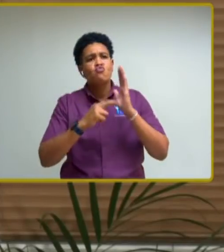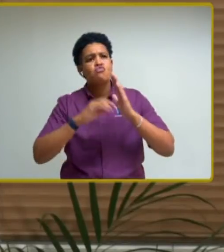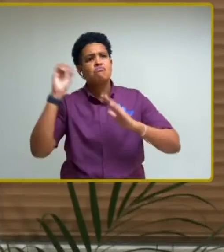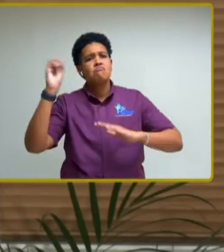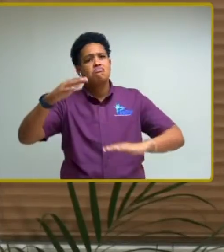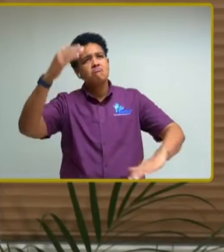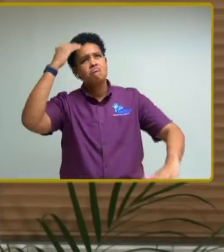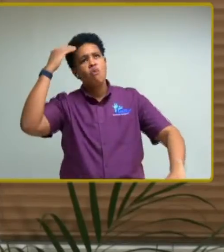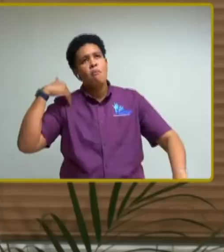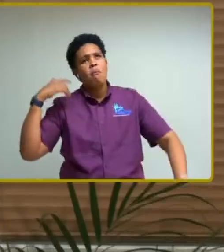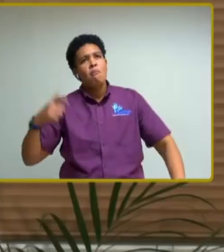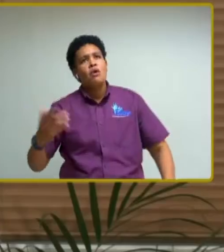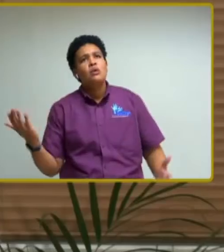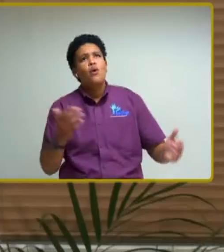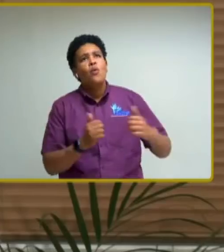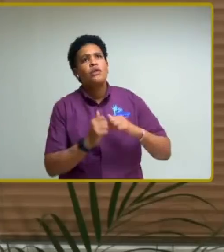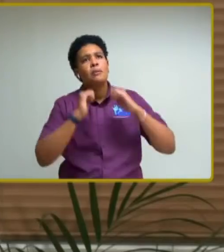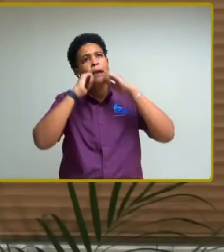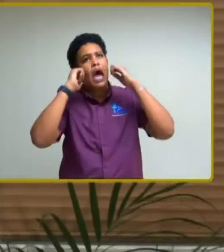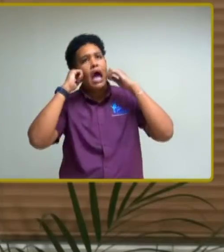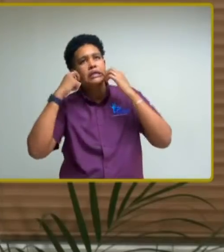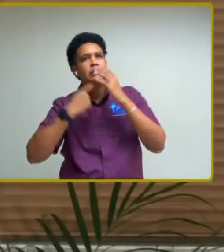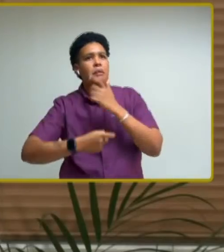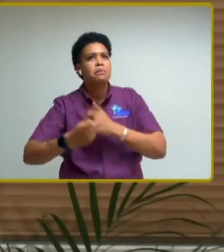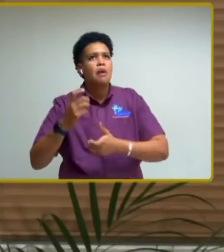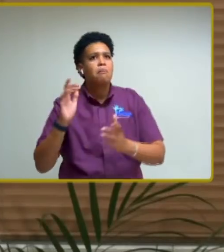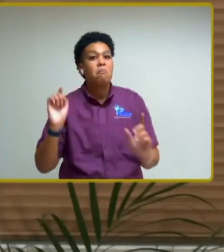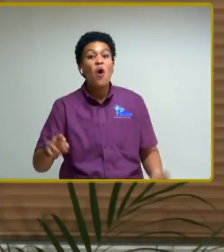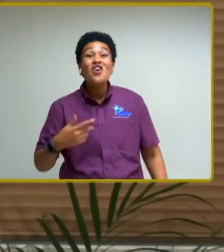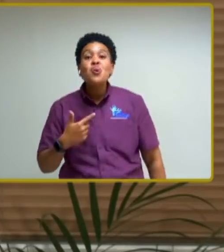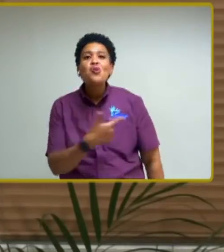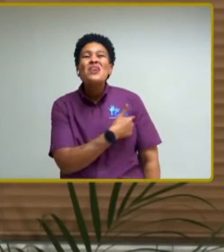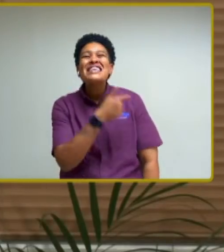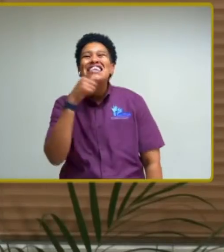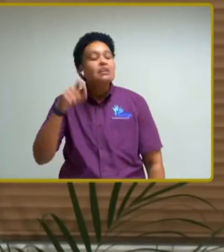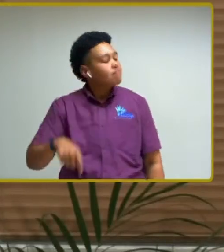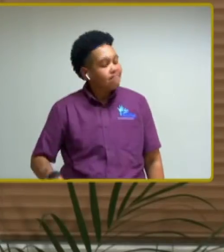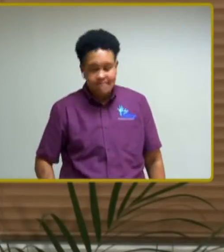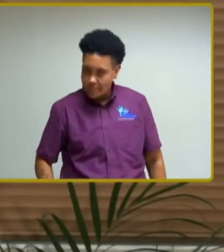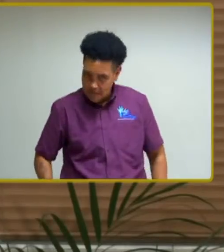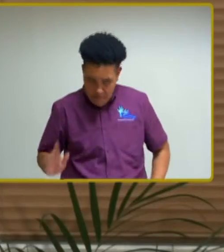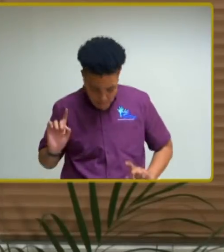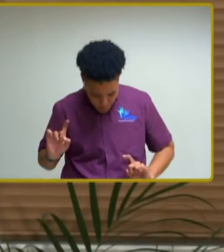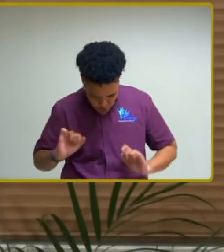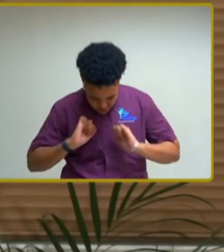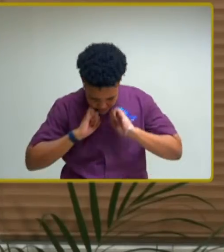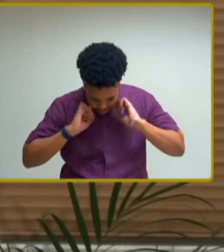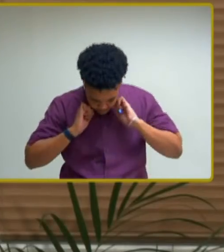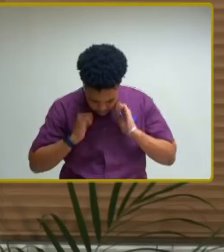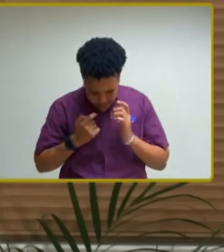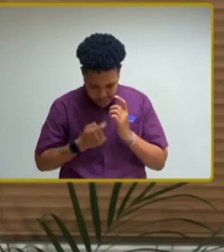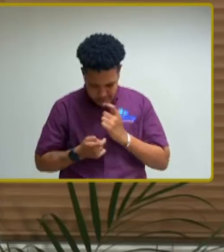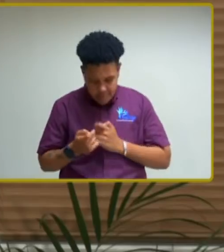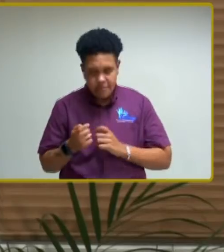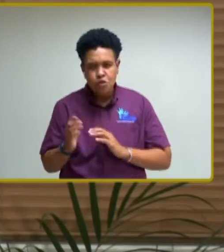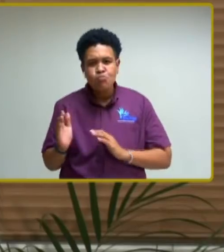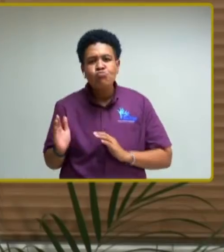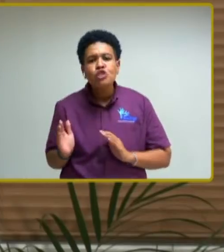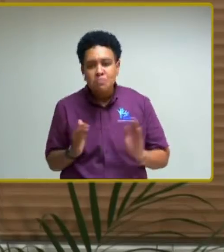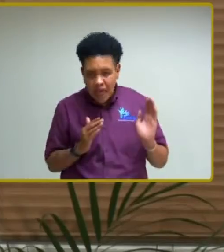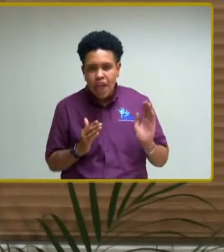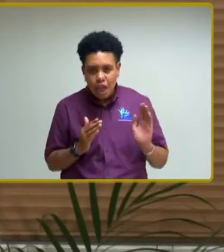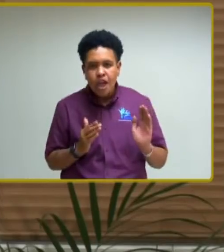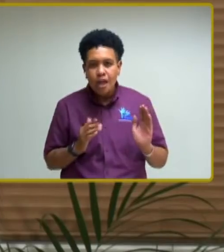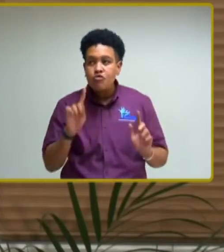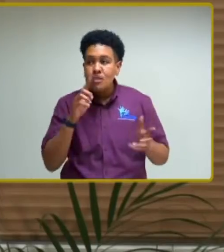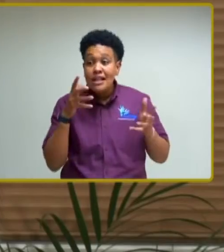dictating as we go about our normal operation. So please wear your mask, have your sanitizer, and come prepared to